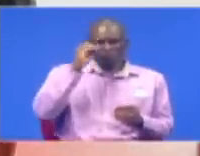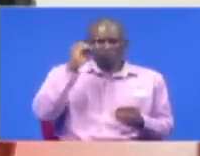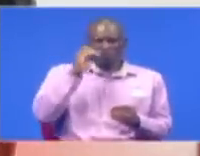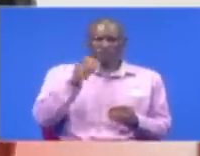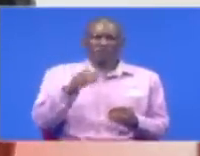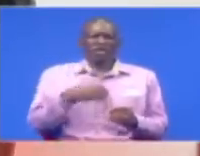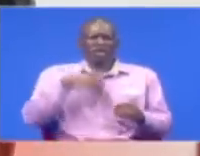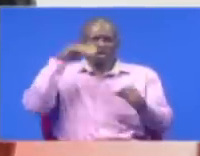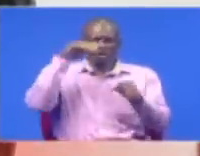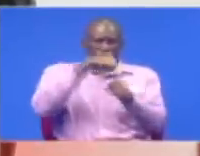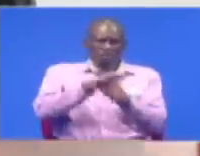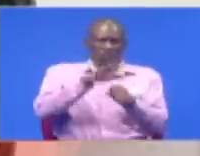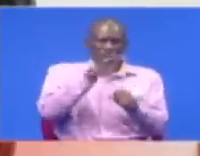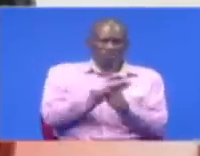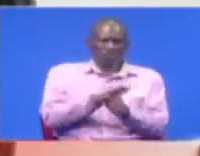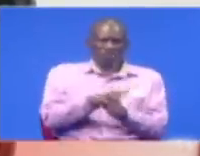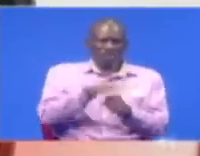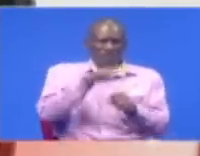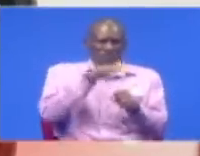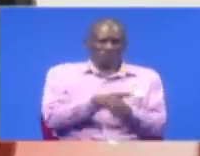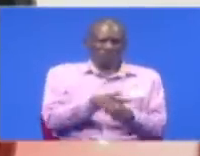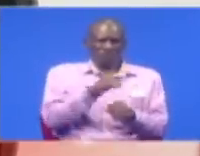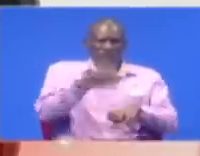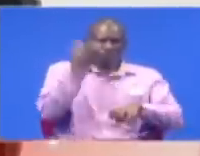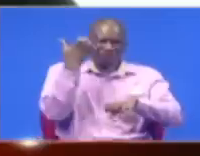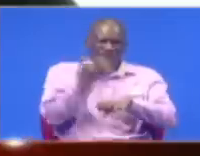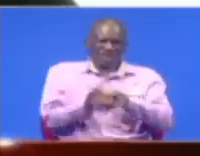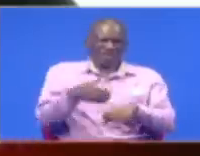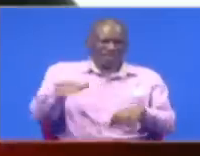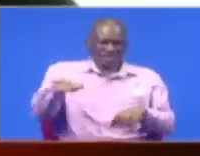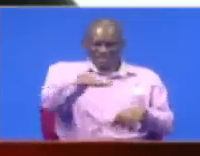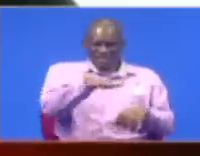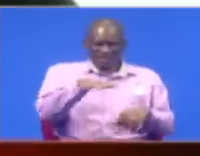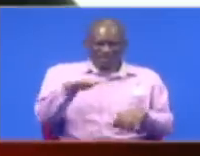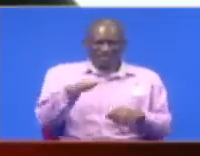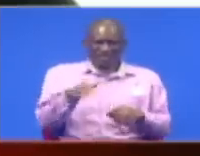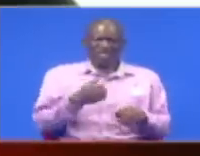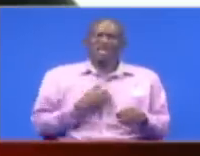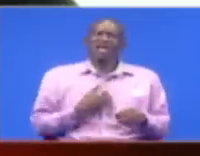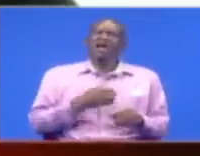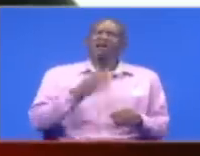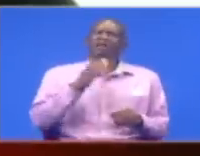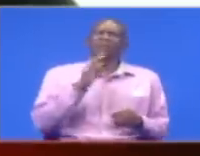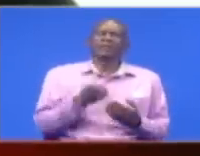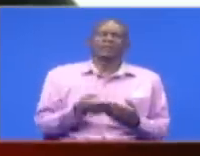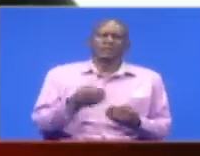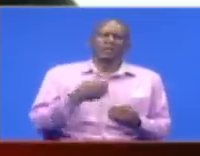a lot of very difficult areas have been